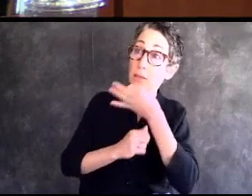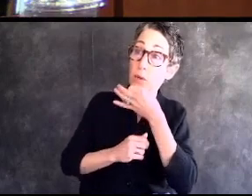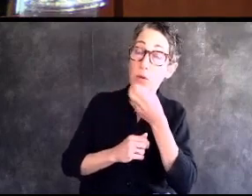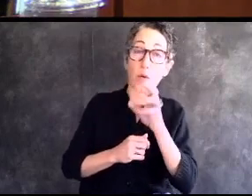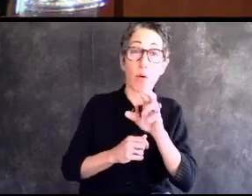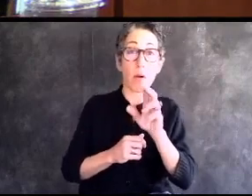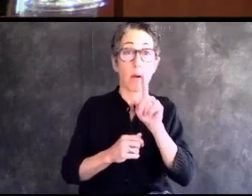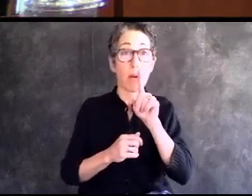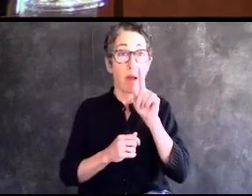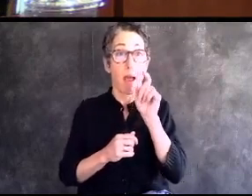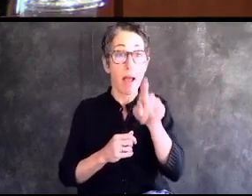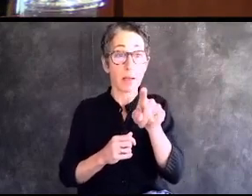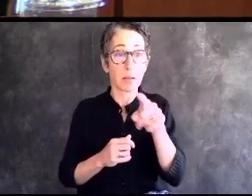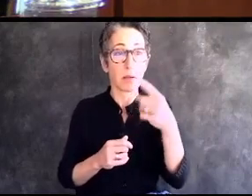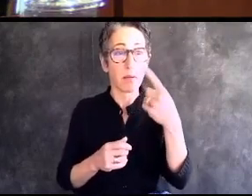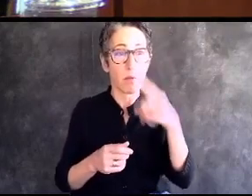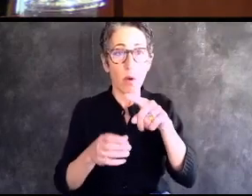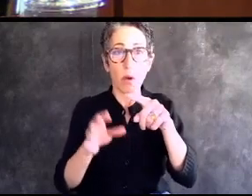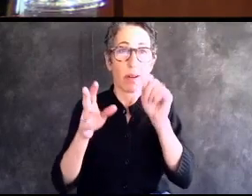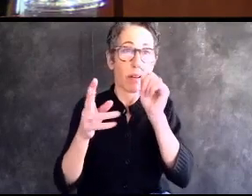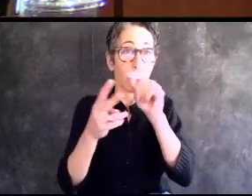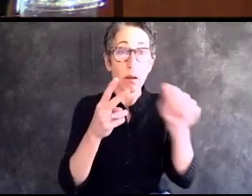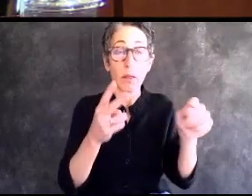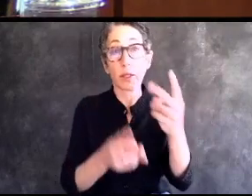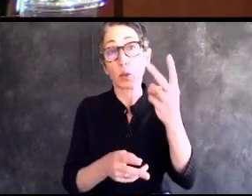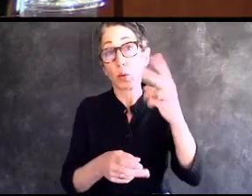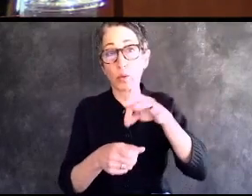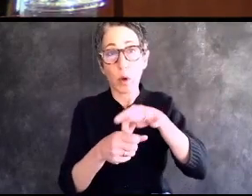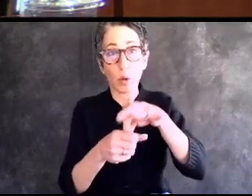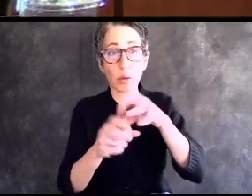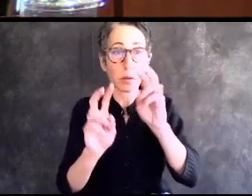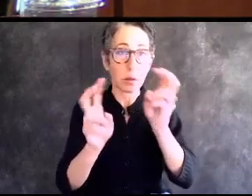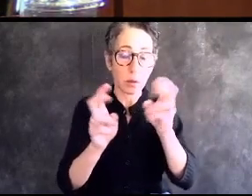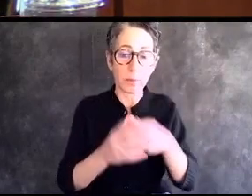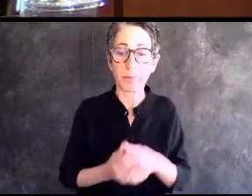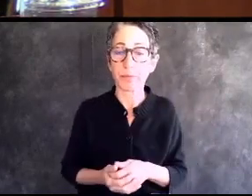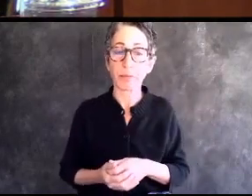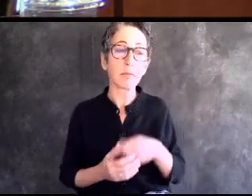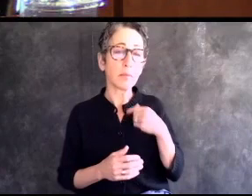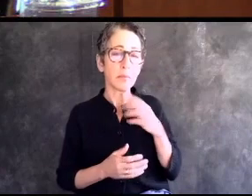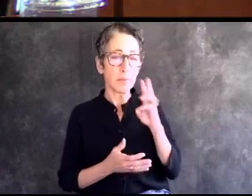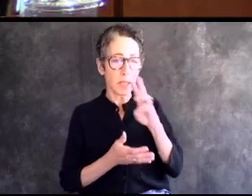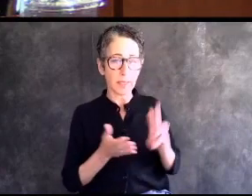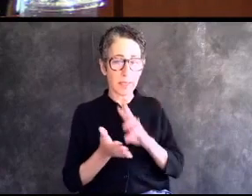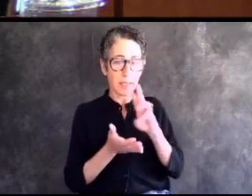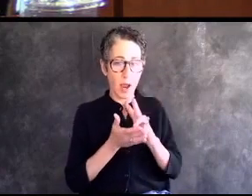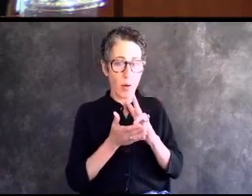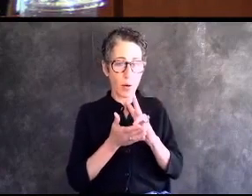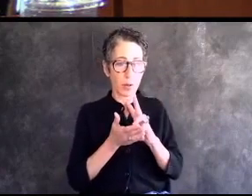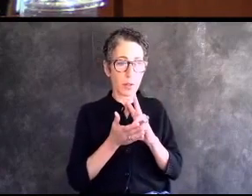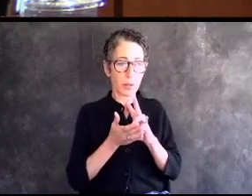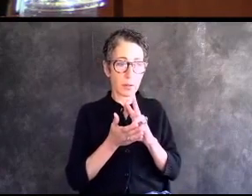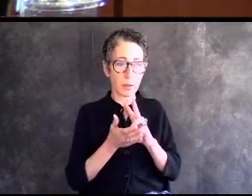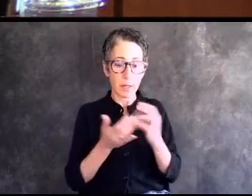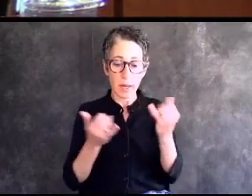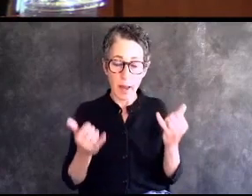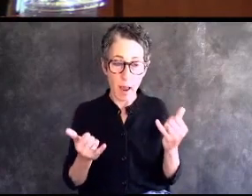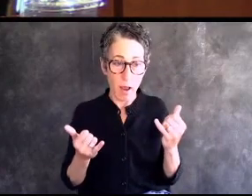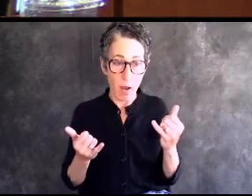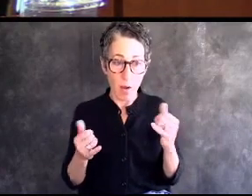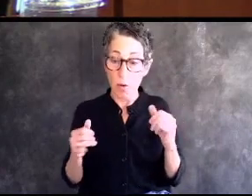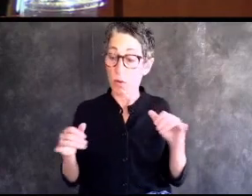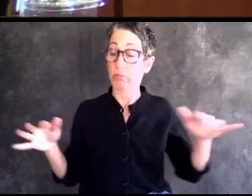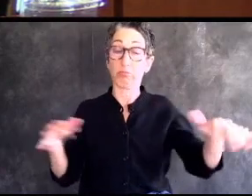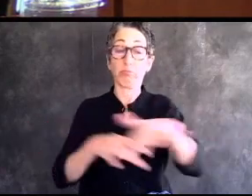vote on those, so on and so forth. And so after 6 hours or more of these things, we now have a very comprehensive